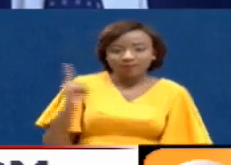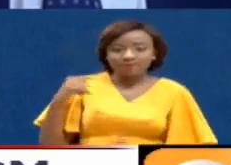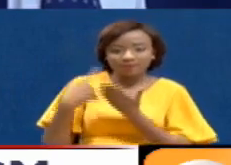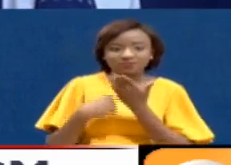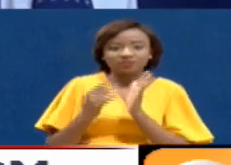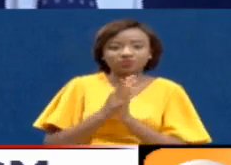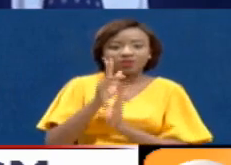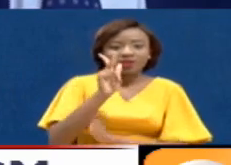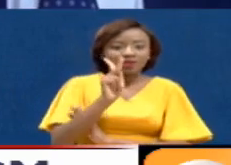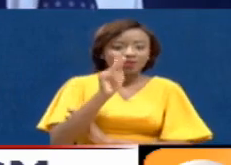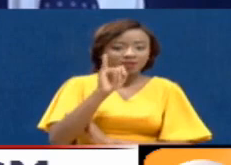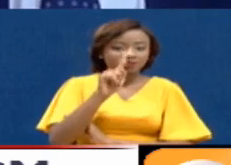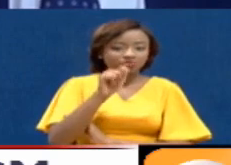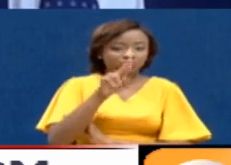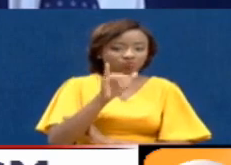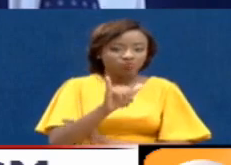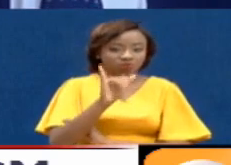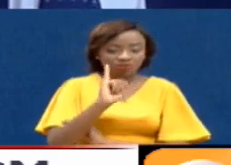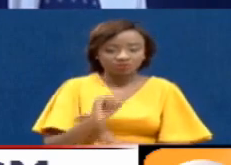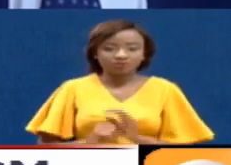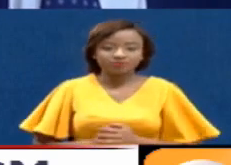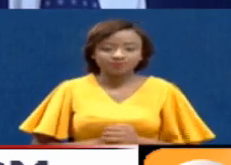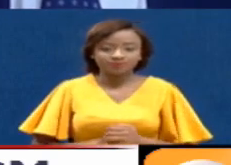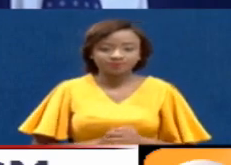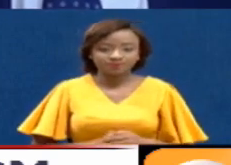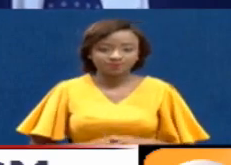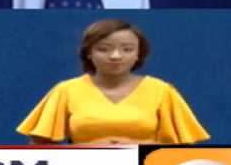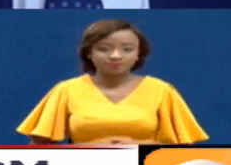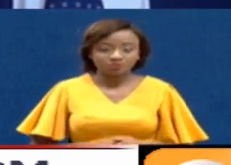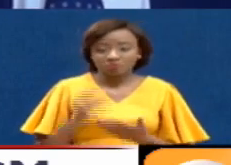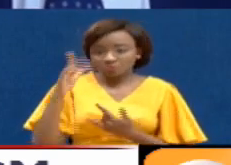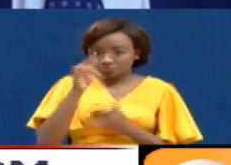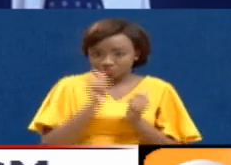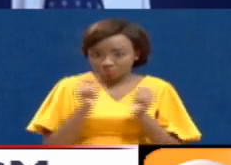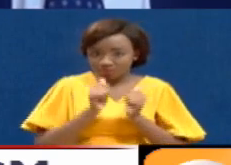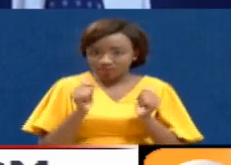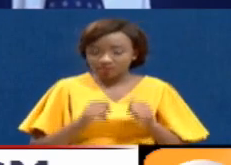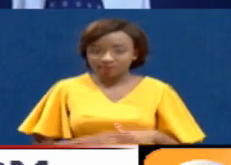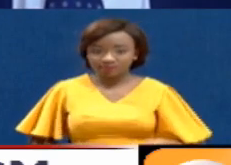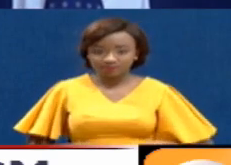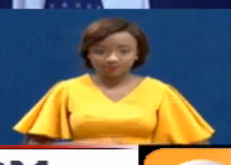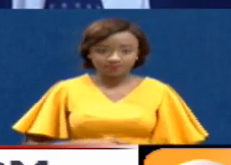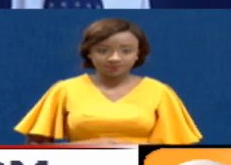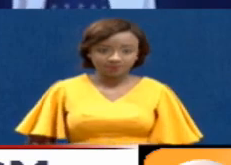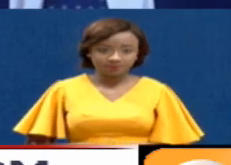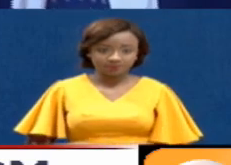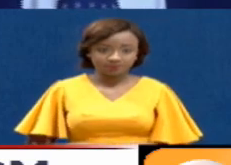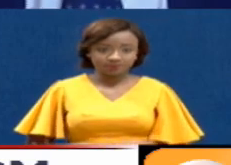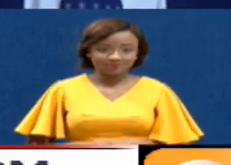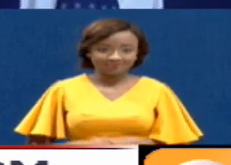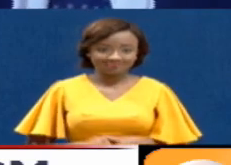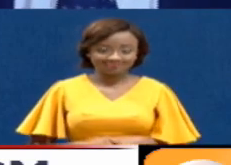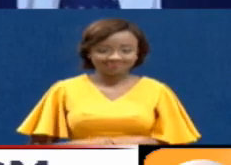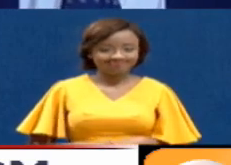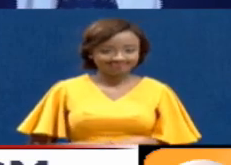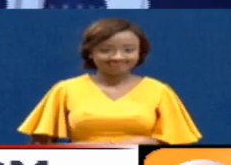Dr. Kitui, thank you for speaking with us this evening, and I trust that you are well in these difficult times. Well, thank